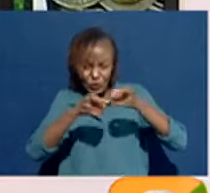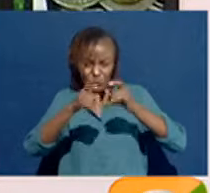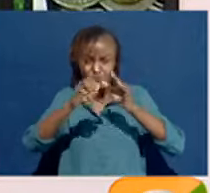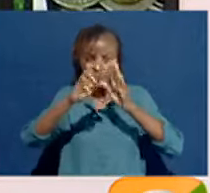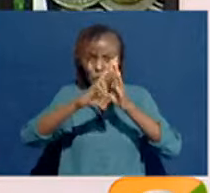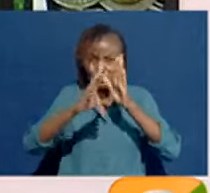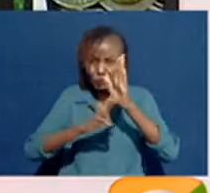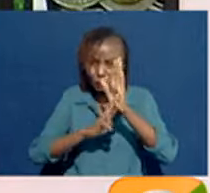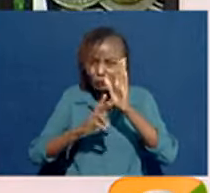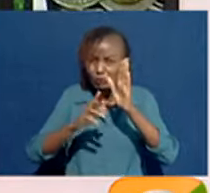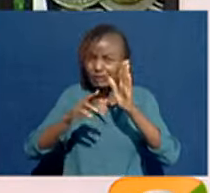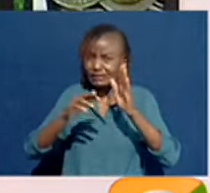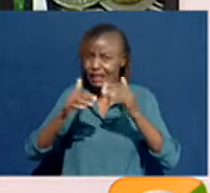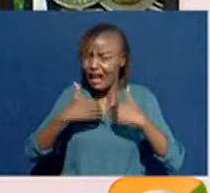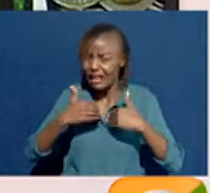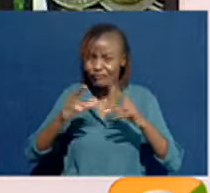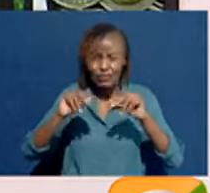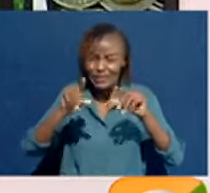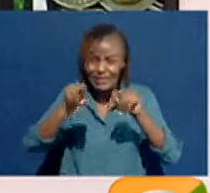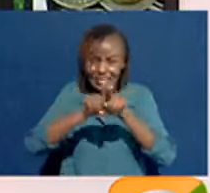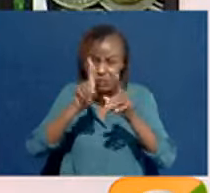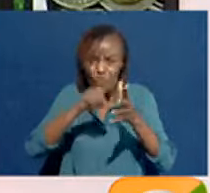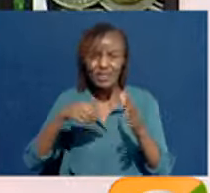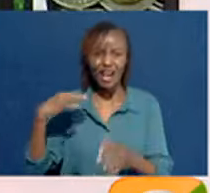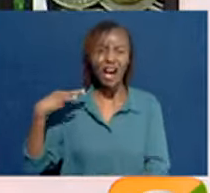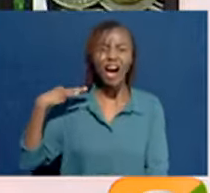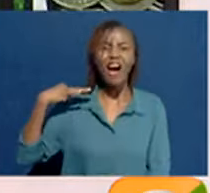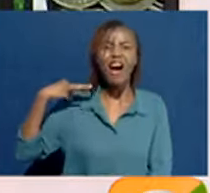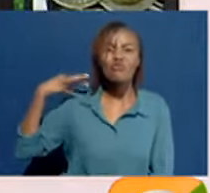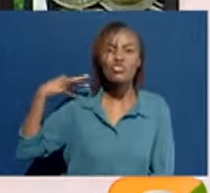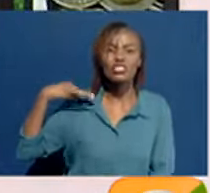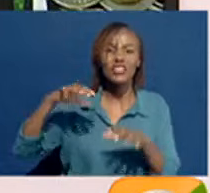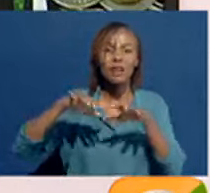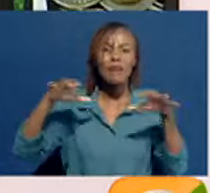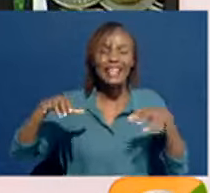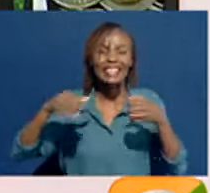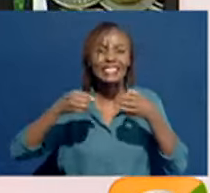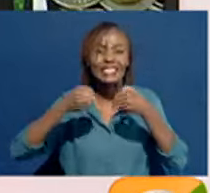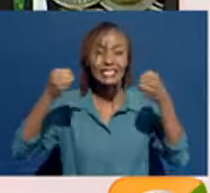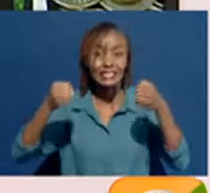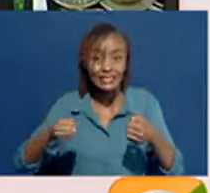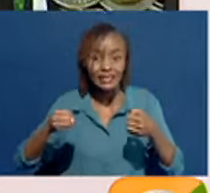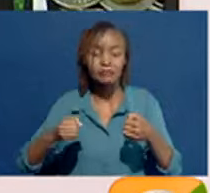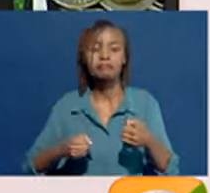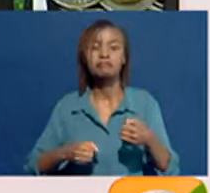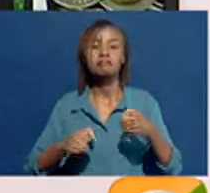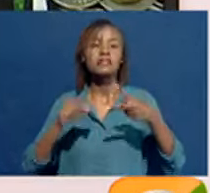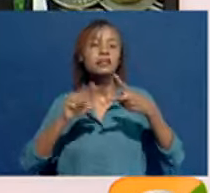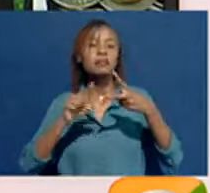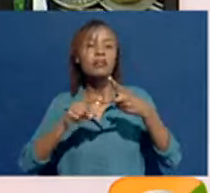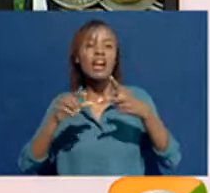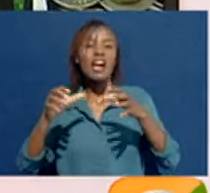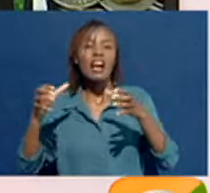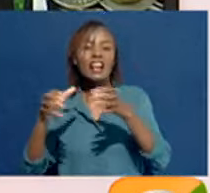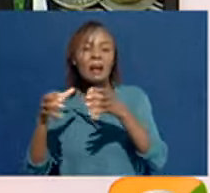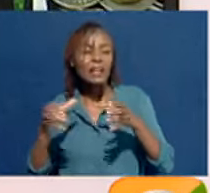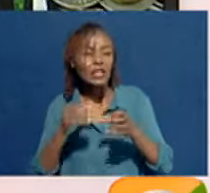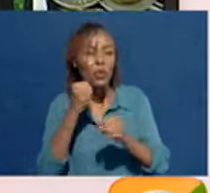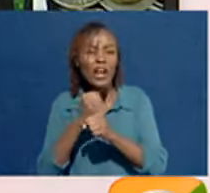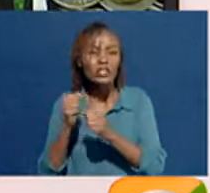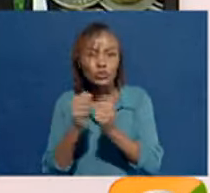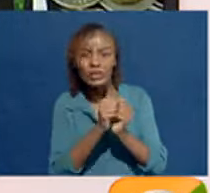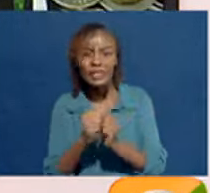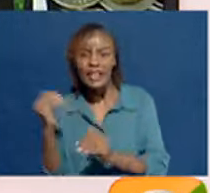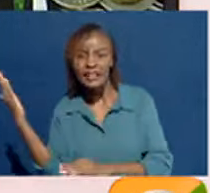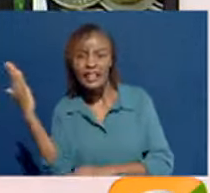known as a voluntary market. Secondly, companies don't deal with each other directly. There are companies